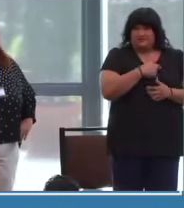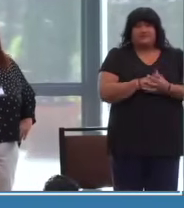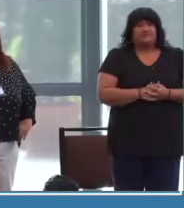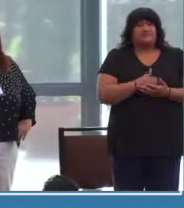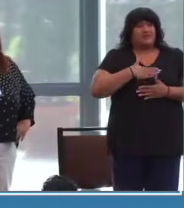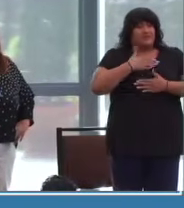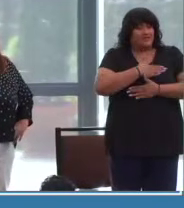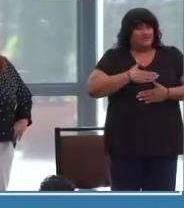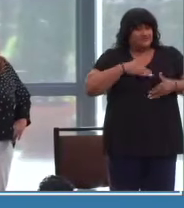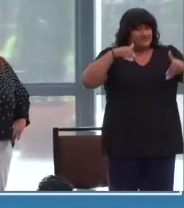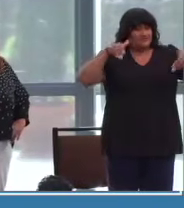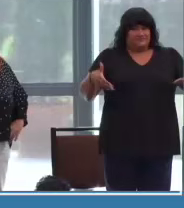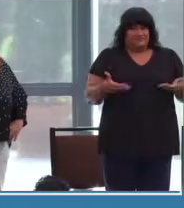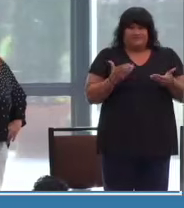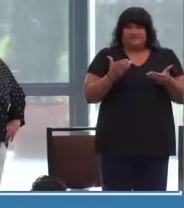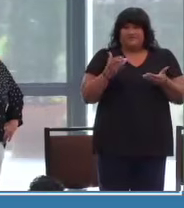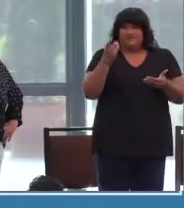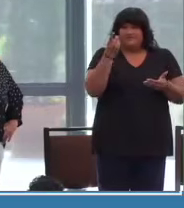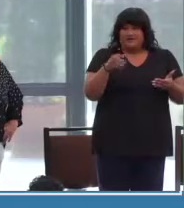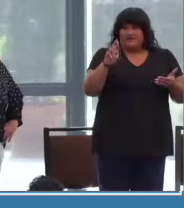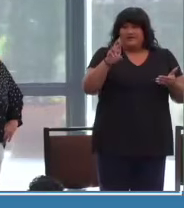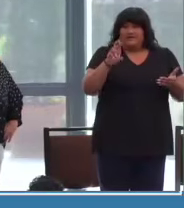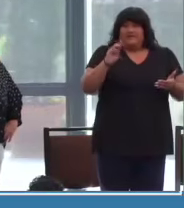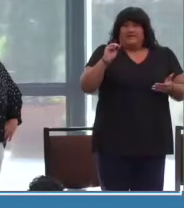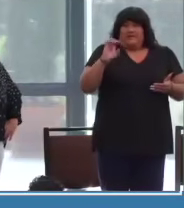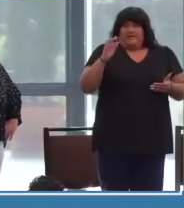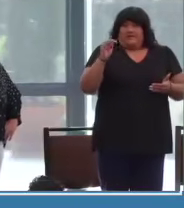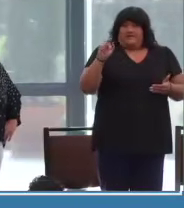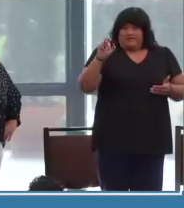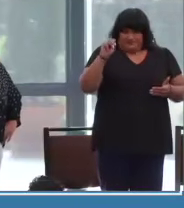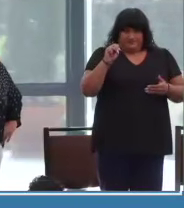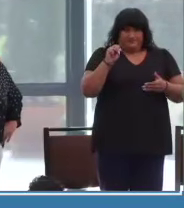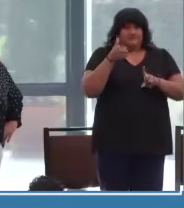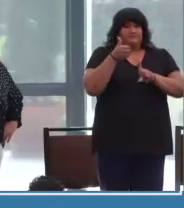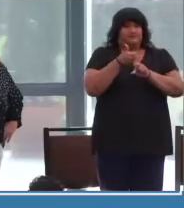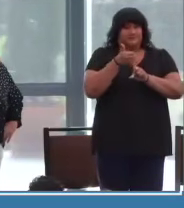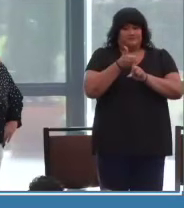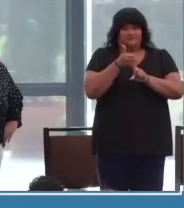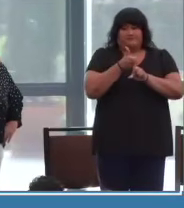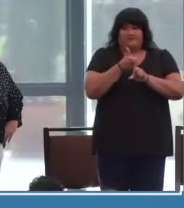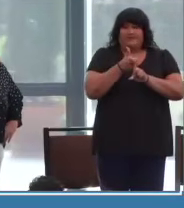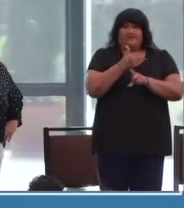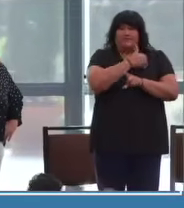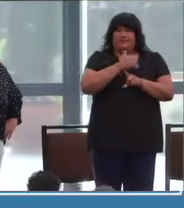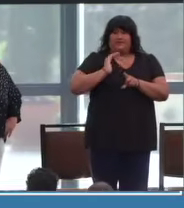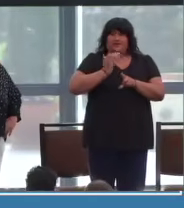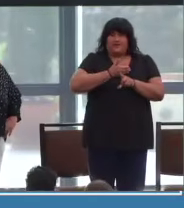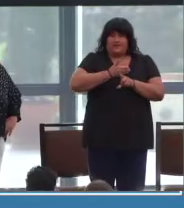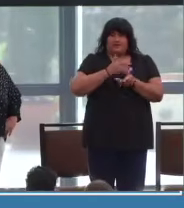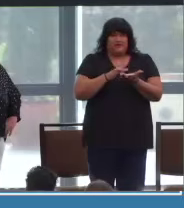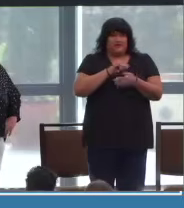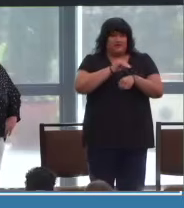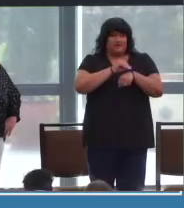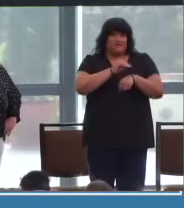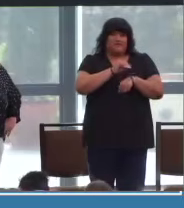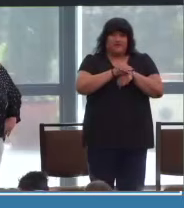It's my pleasure to introduce Dr. McMahon, and she is a member of our medical advisory board and